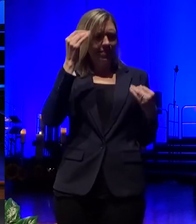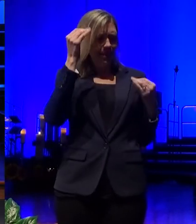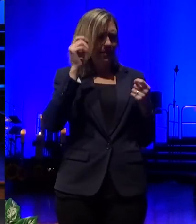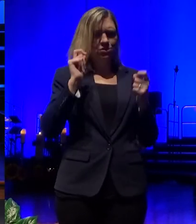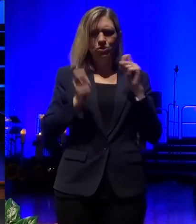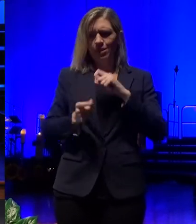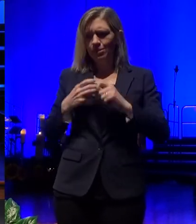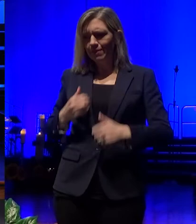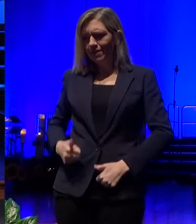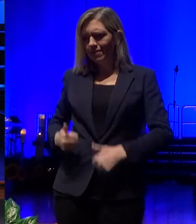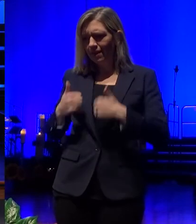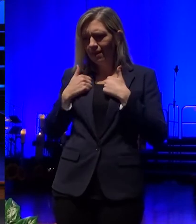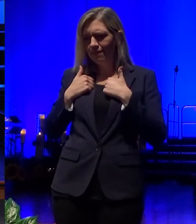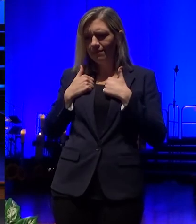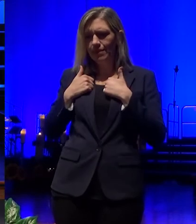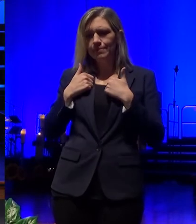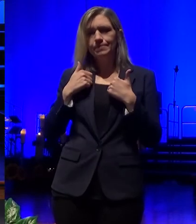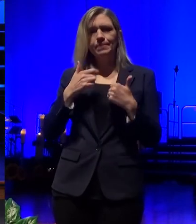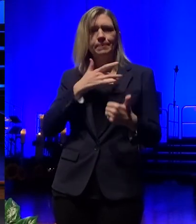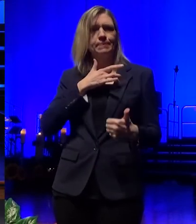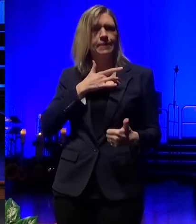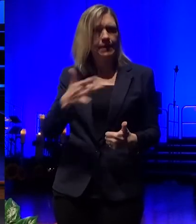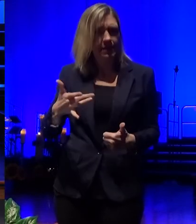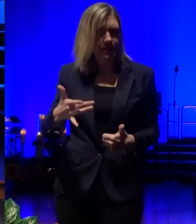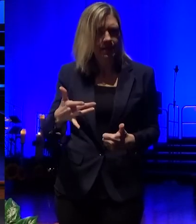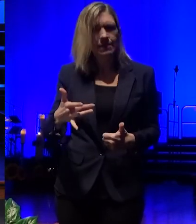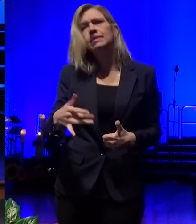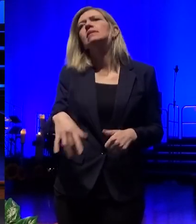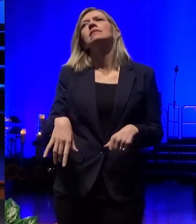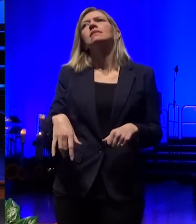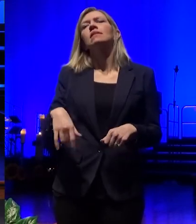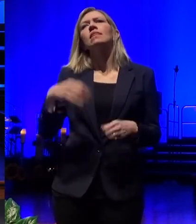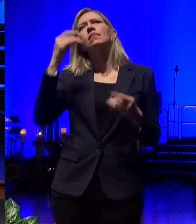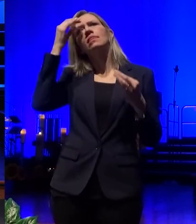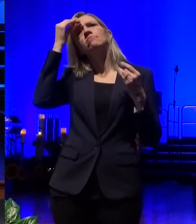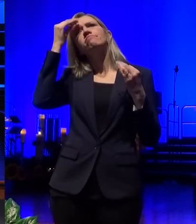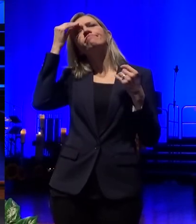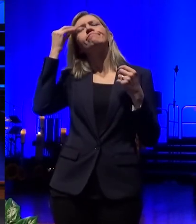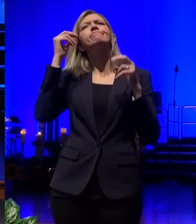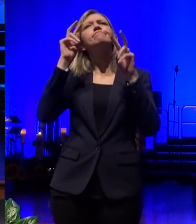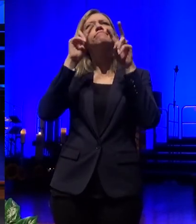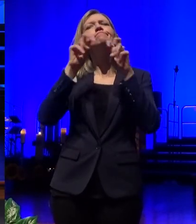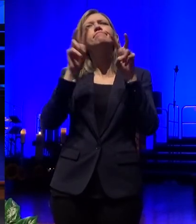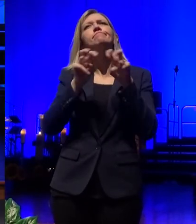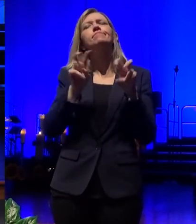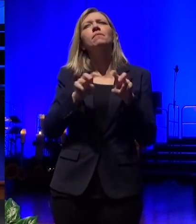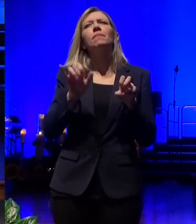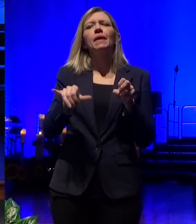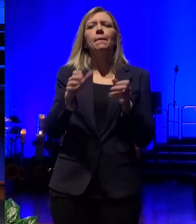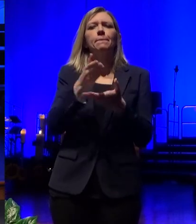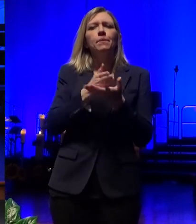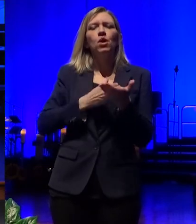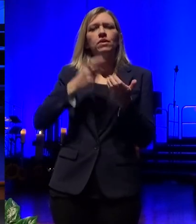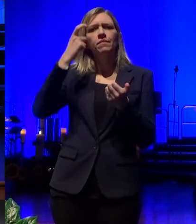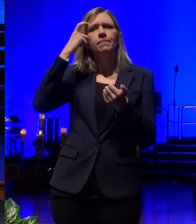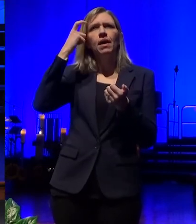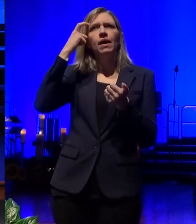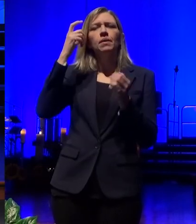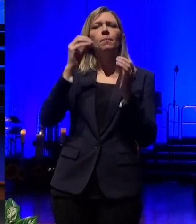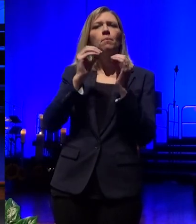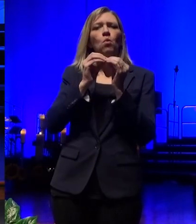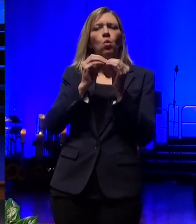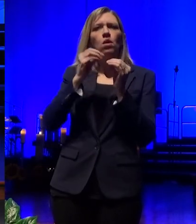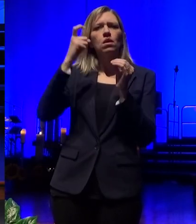life, where we tend to go is in that place within our mind that is commonly called the